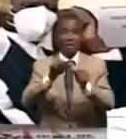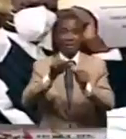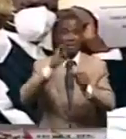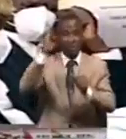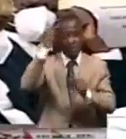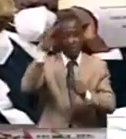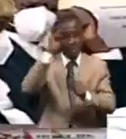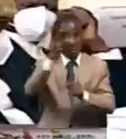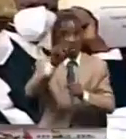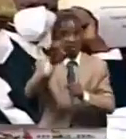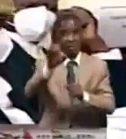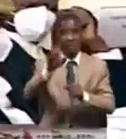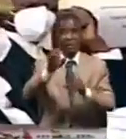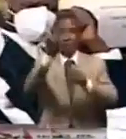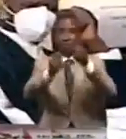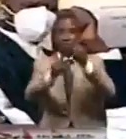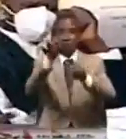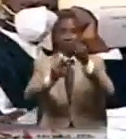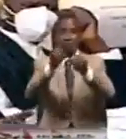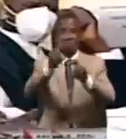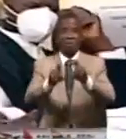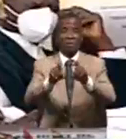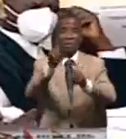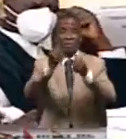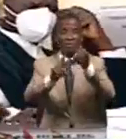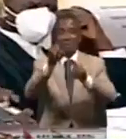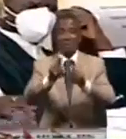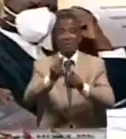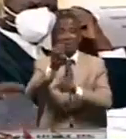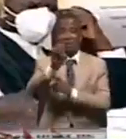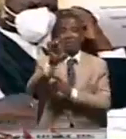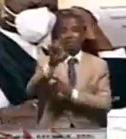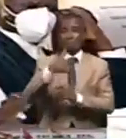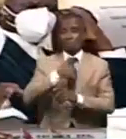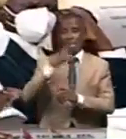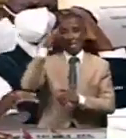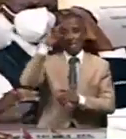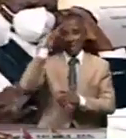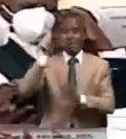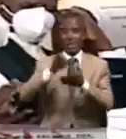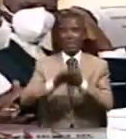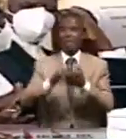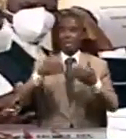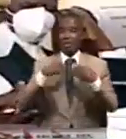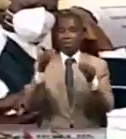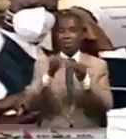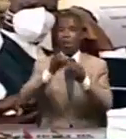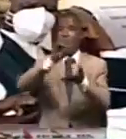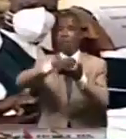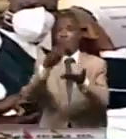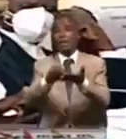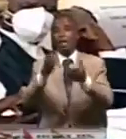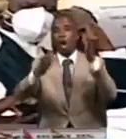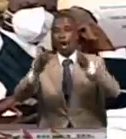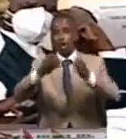so far, speaking for the first respondent, I'm of the view that there is sufficient evidence before the court for this